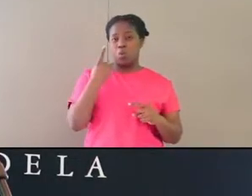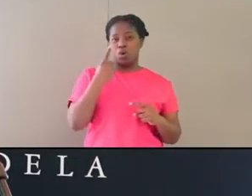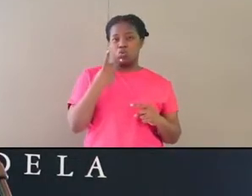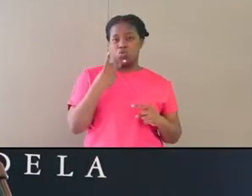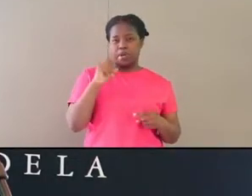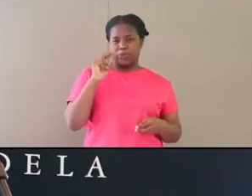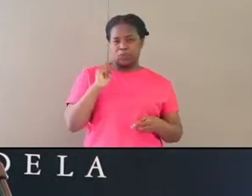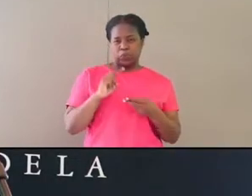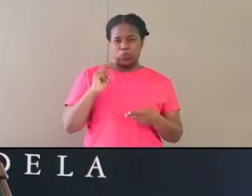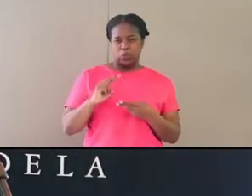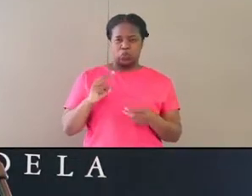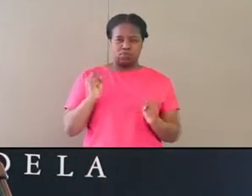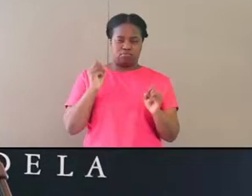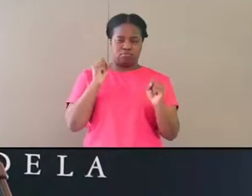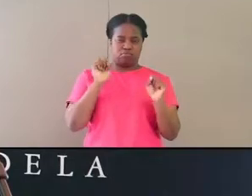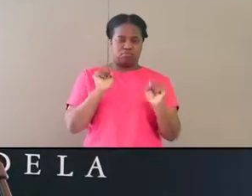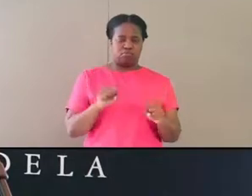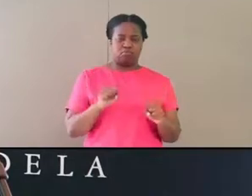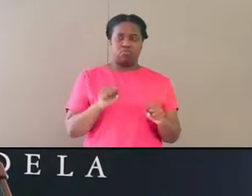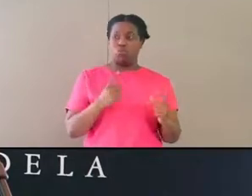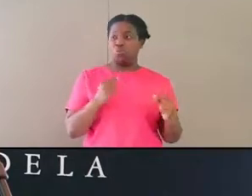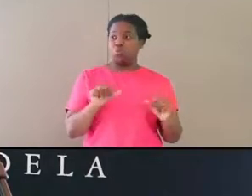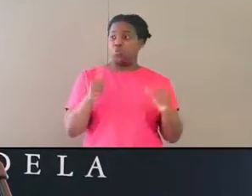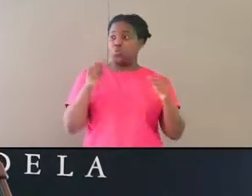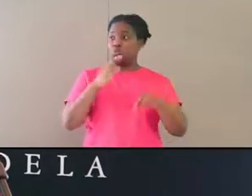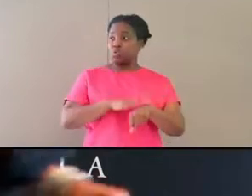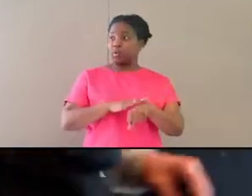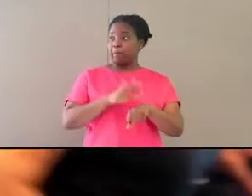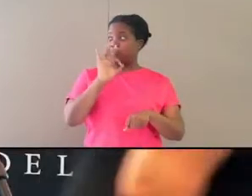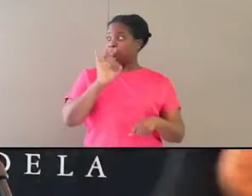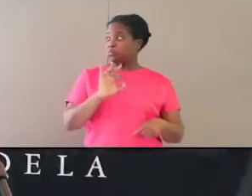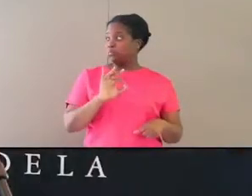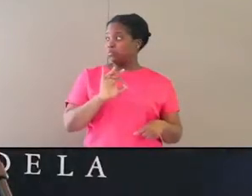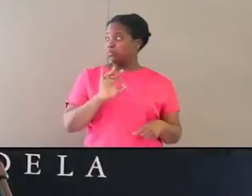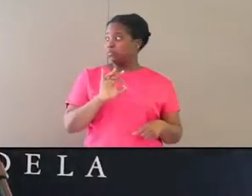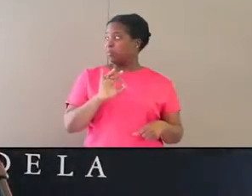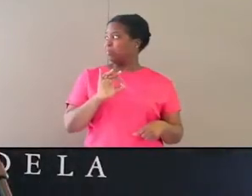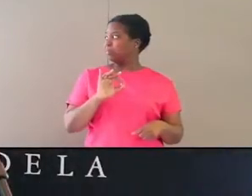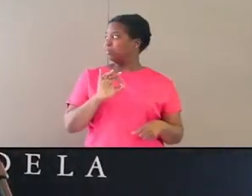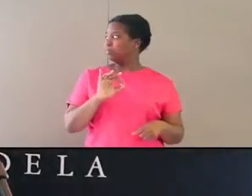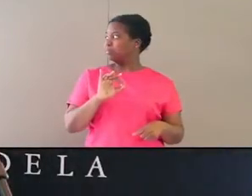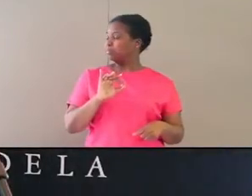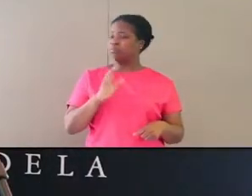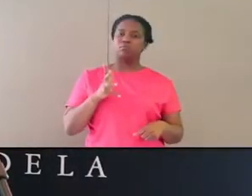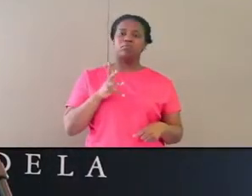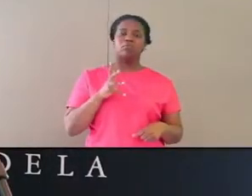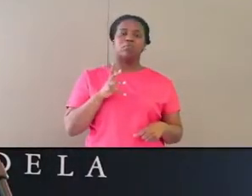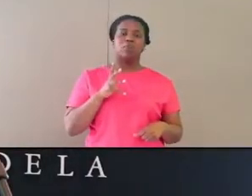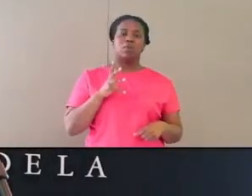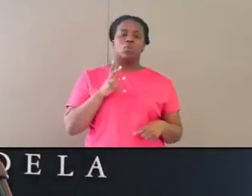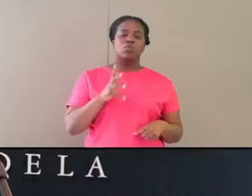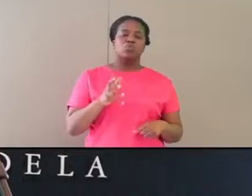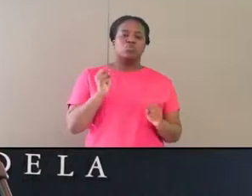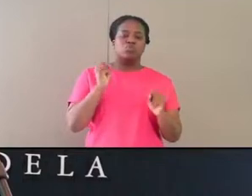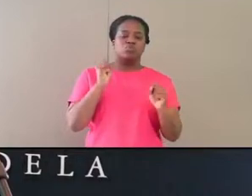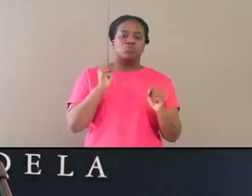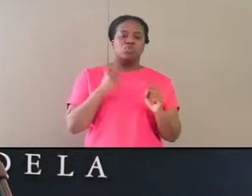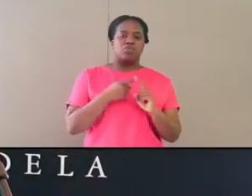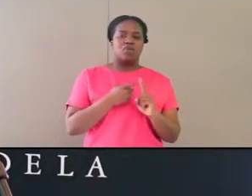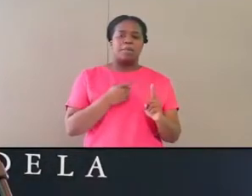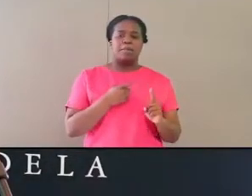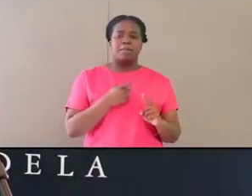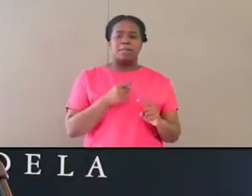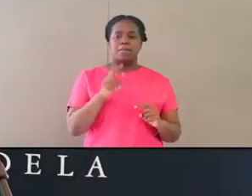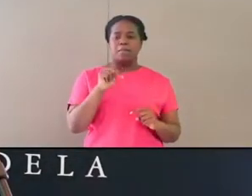very short we're doing good with time I want to play a message from Mr.